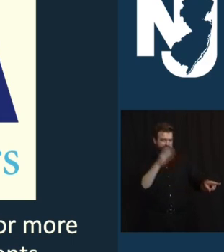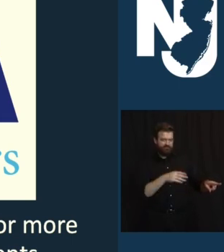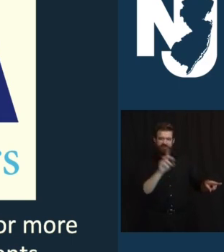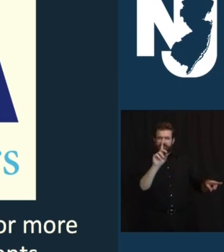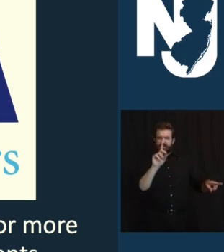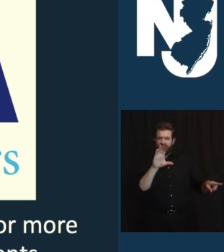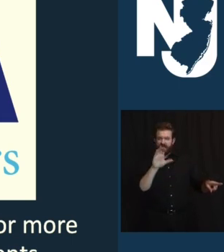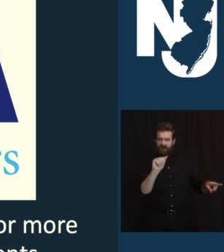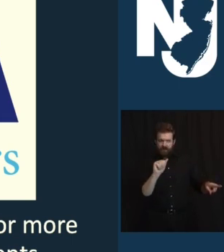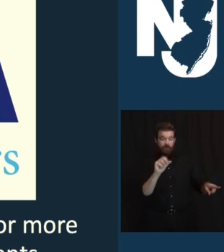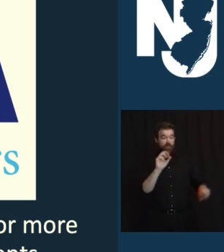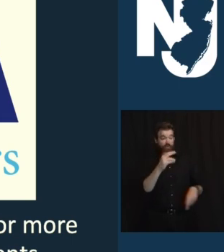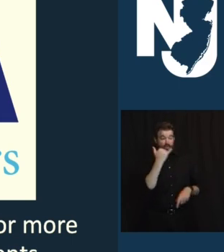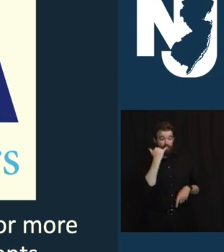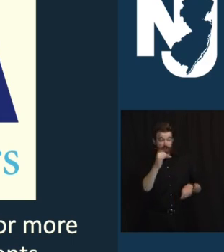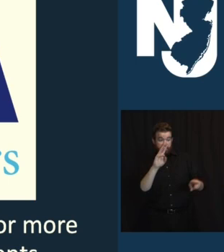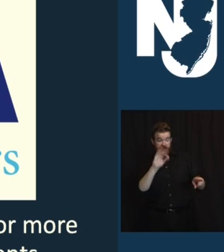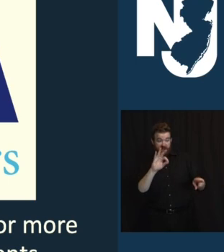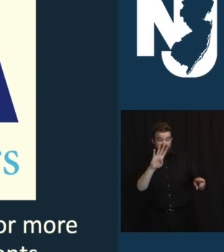609-490-4550. Again, that's